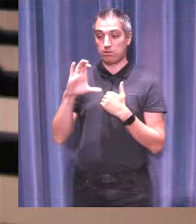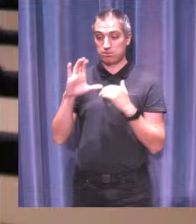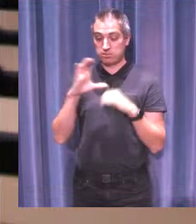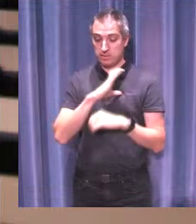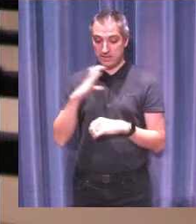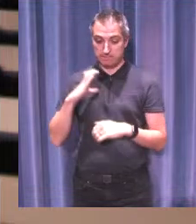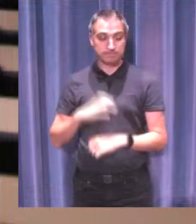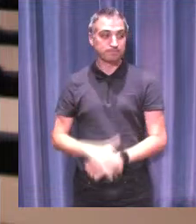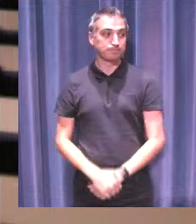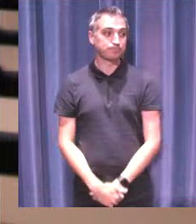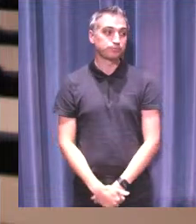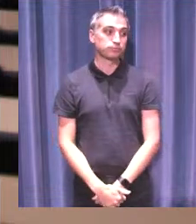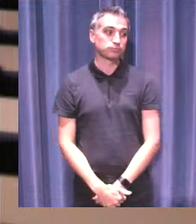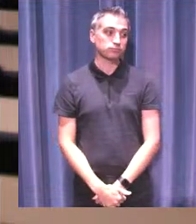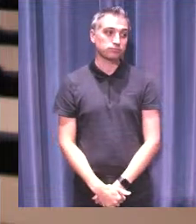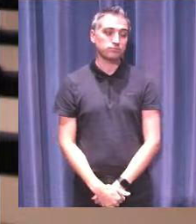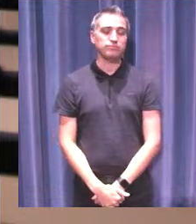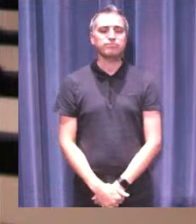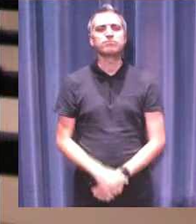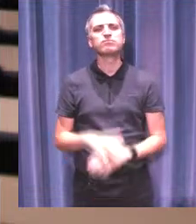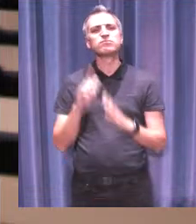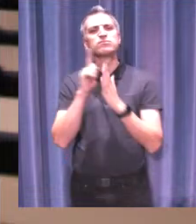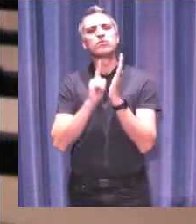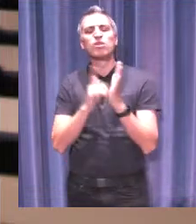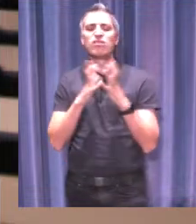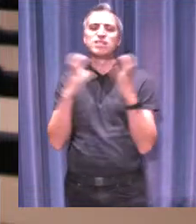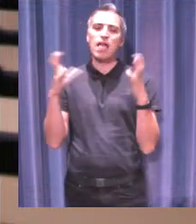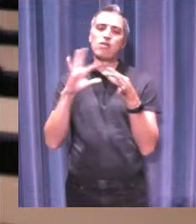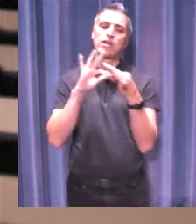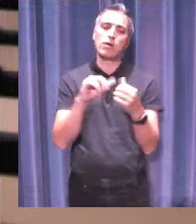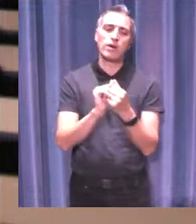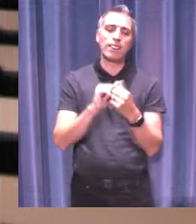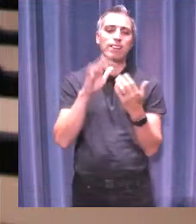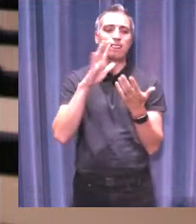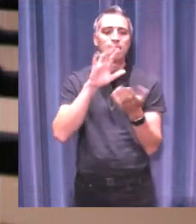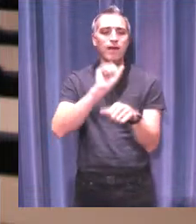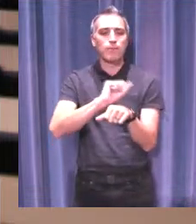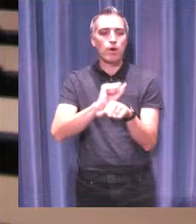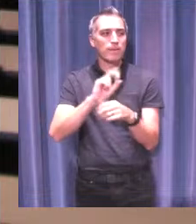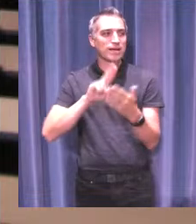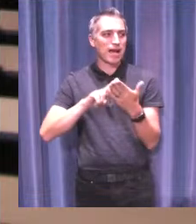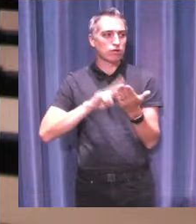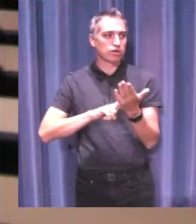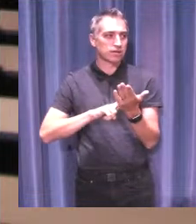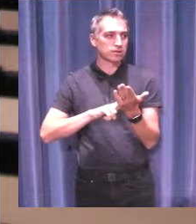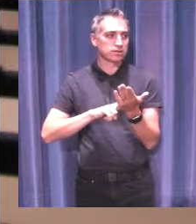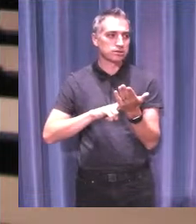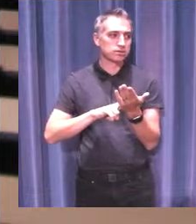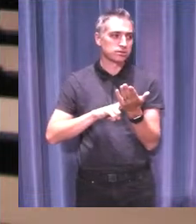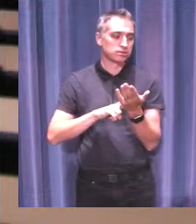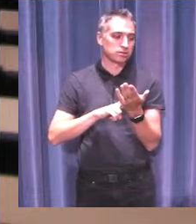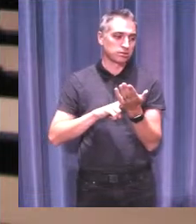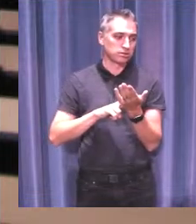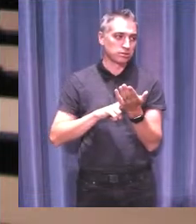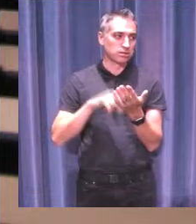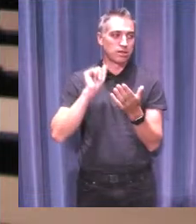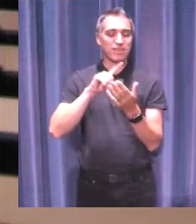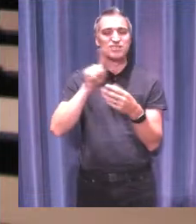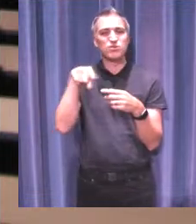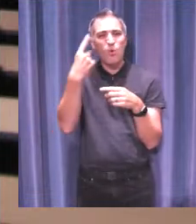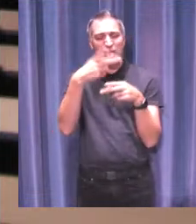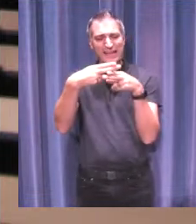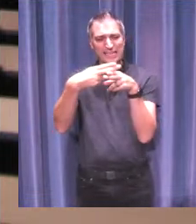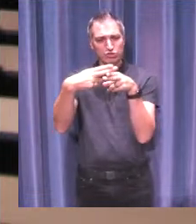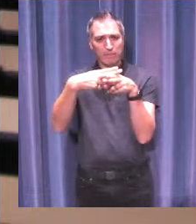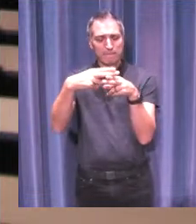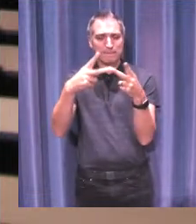Well, there's a lot of things to discuss with respect to an employment contract. Again, this is a unique situation because it's only an interim position,